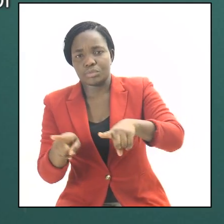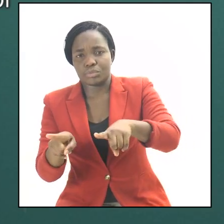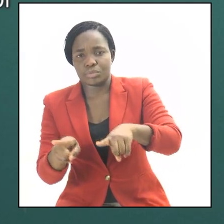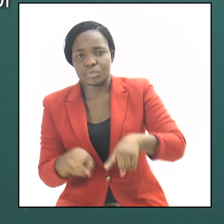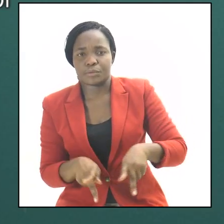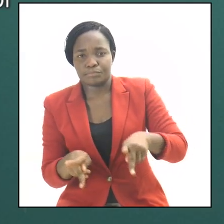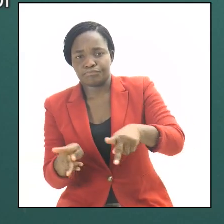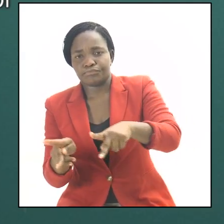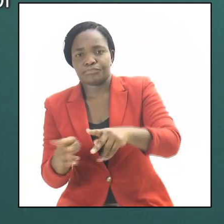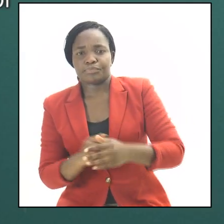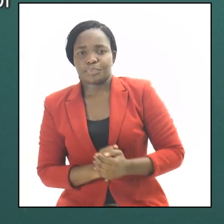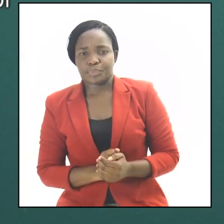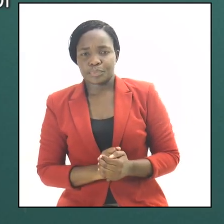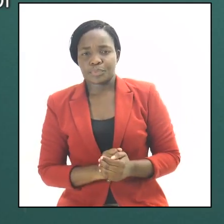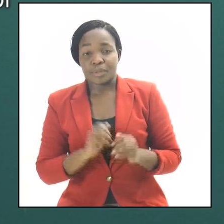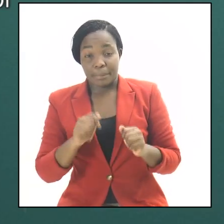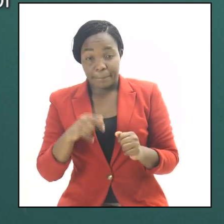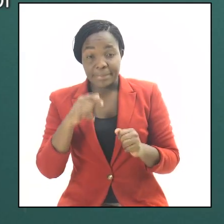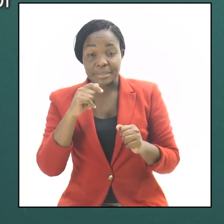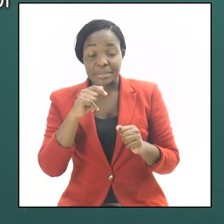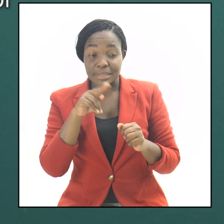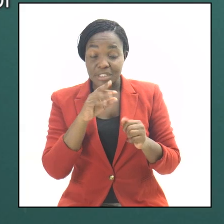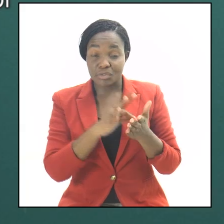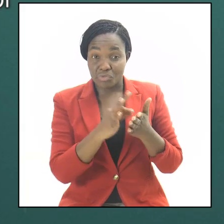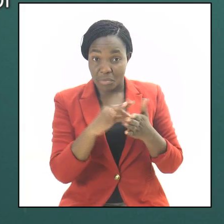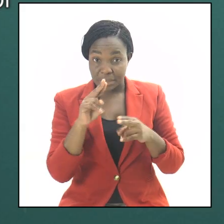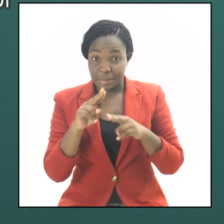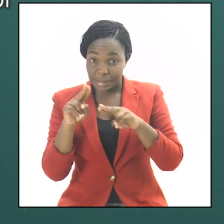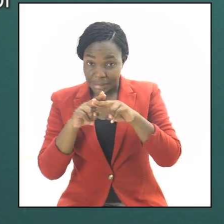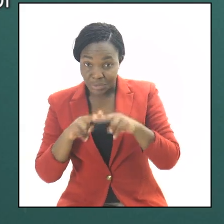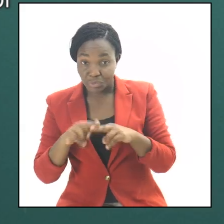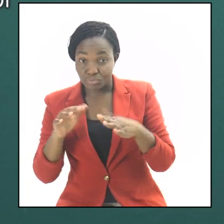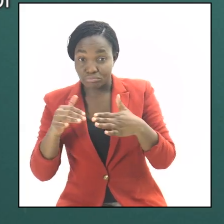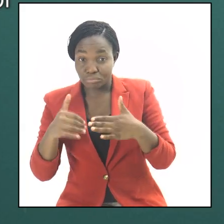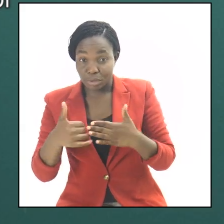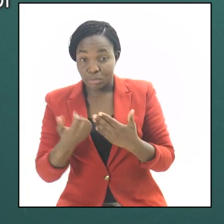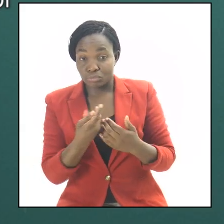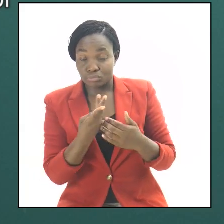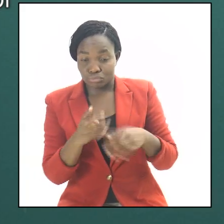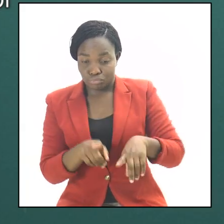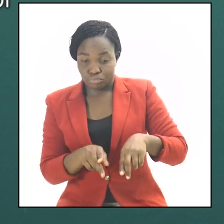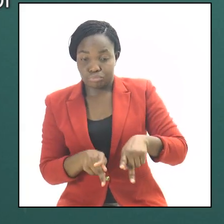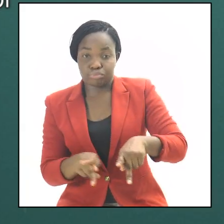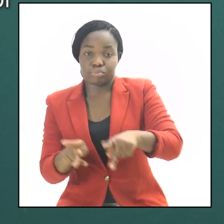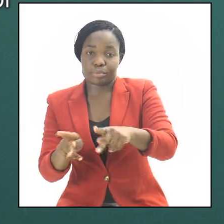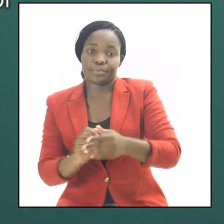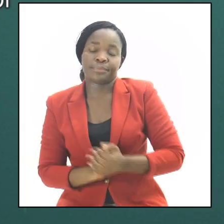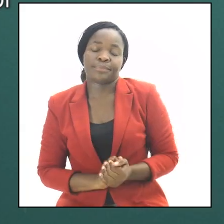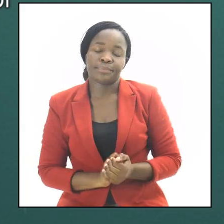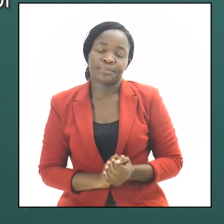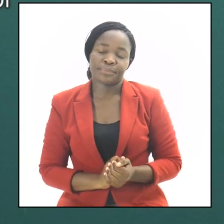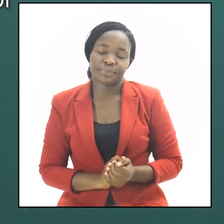they should then be able to apply the formulae to calculate the area and the perimeter of a